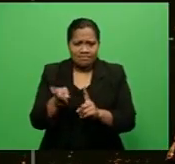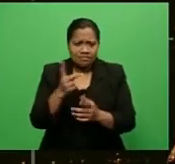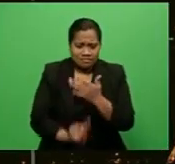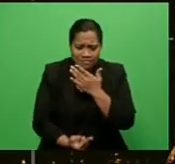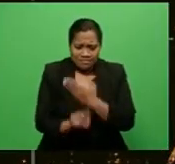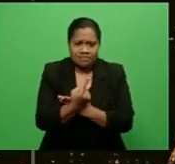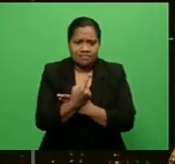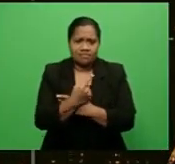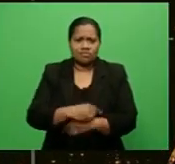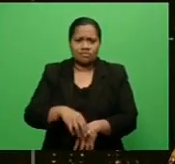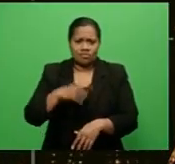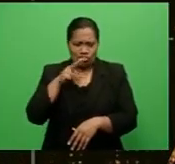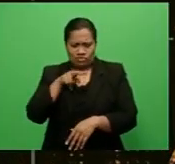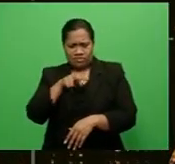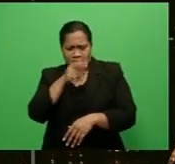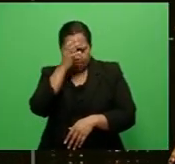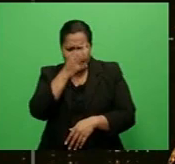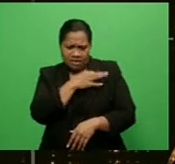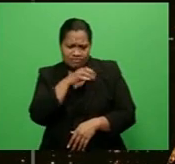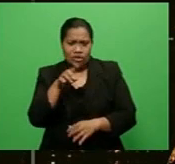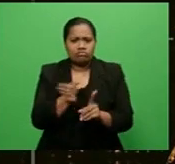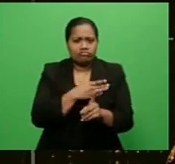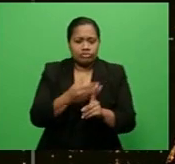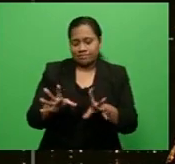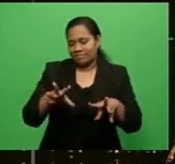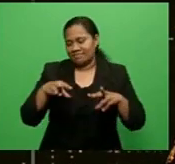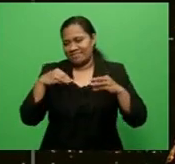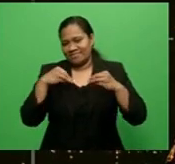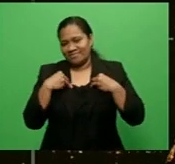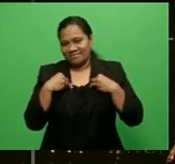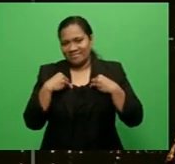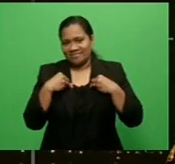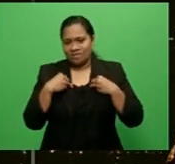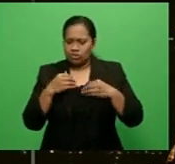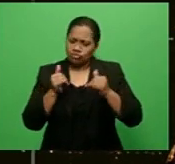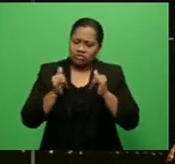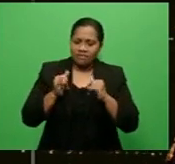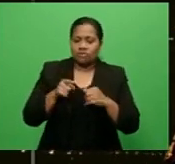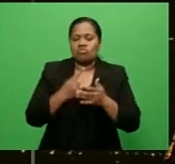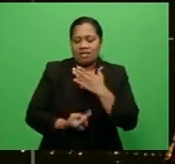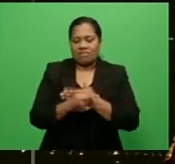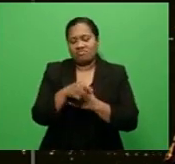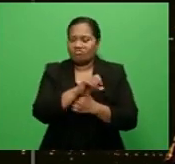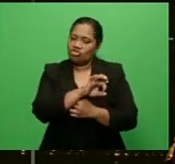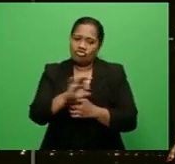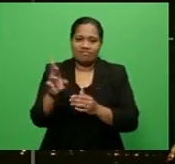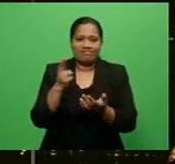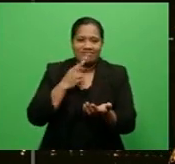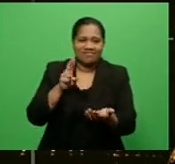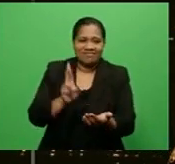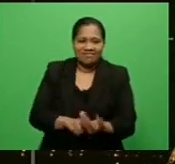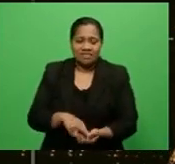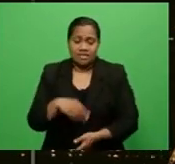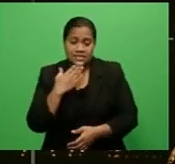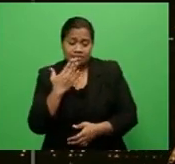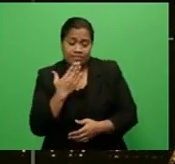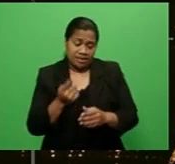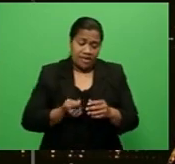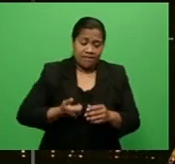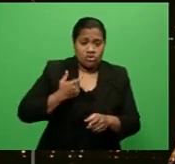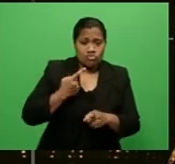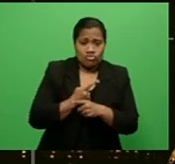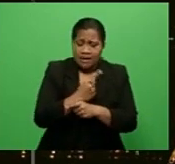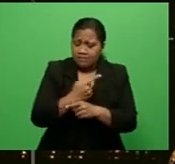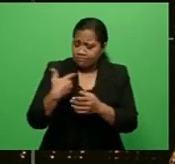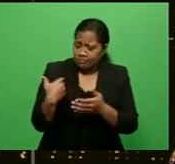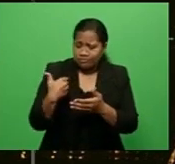abuser believes that abuse is acceptable, justified or unlikely to be reported. Speaking after the week-long workshop on male advocacy